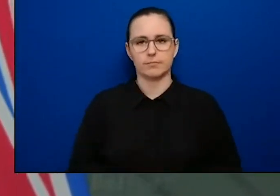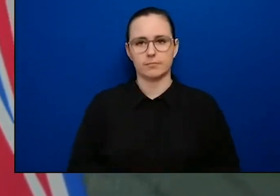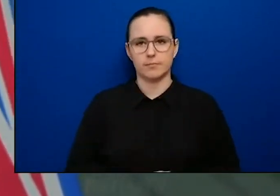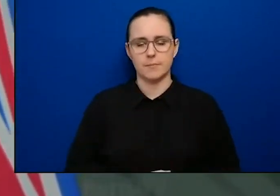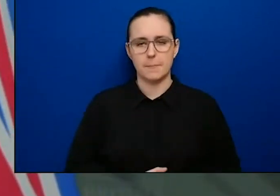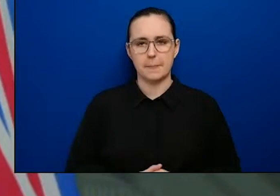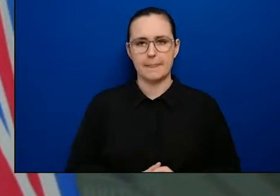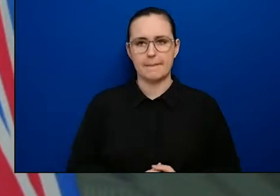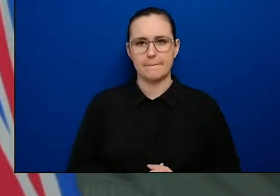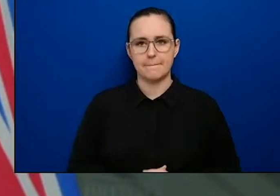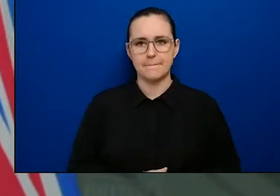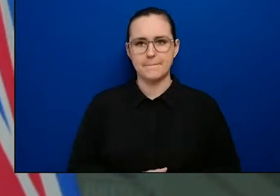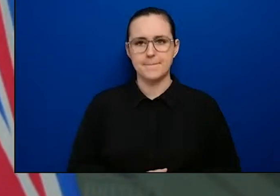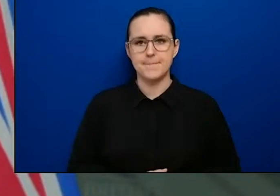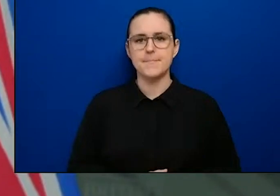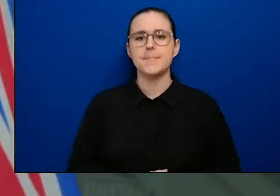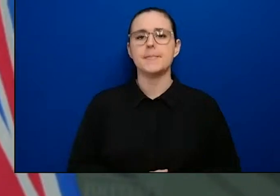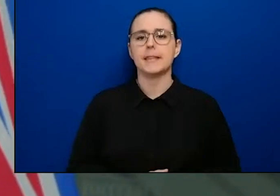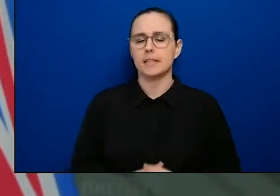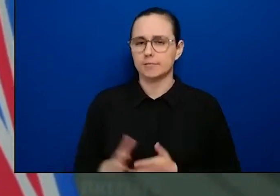Thank you very much, Dr. Henry, and